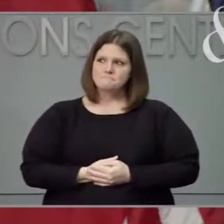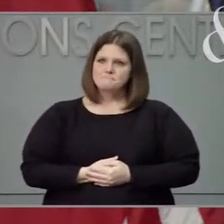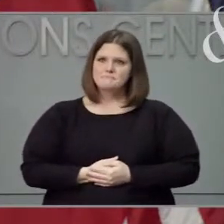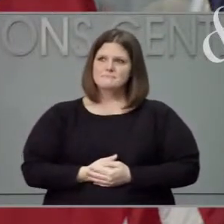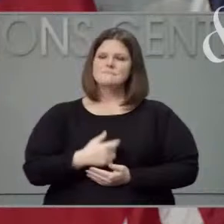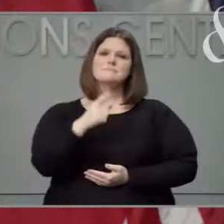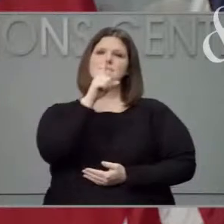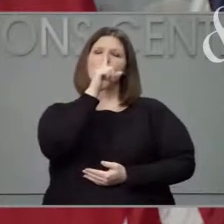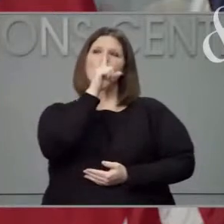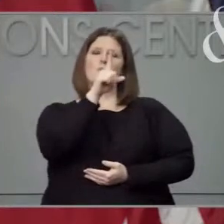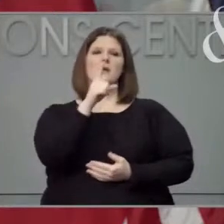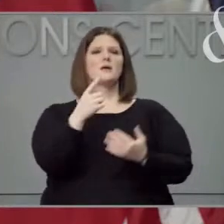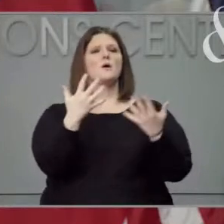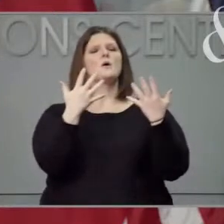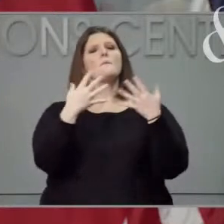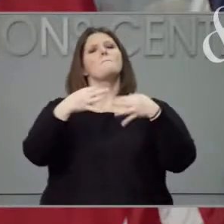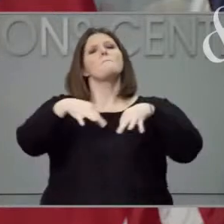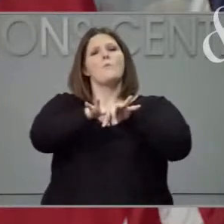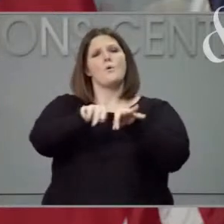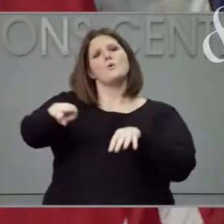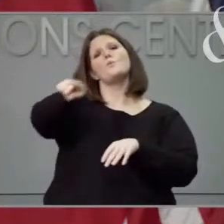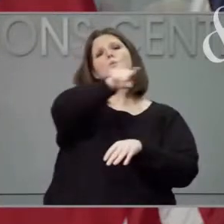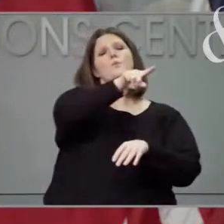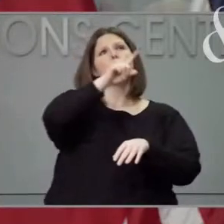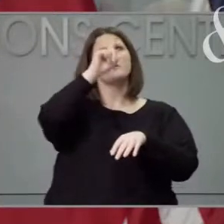What we wanted everyone to understand is that